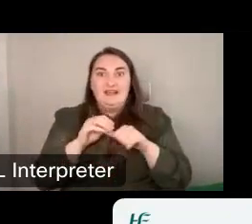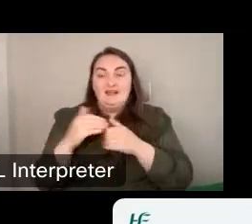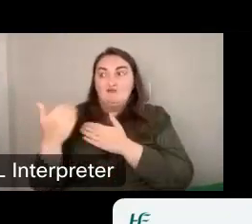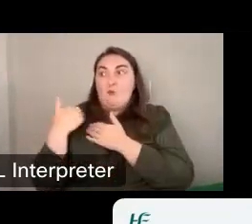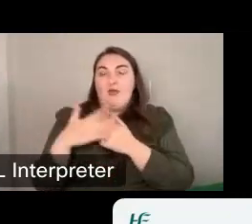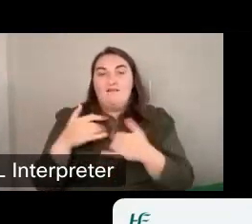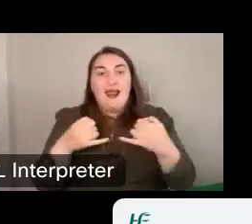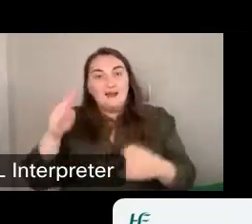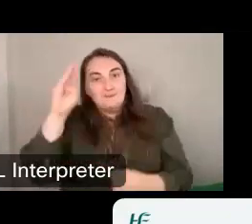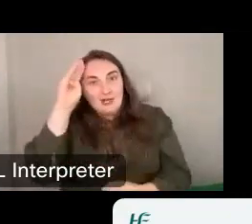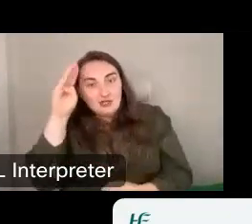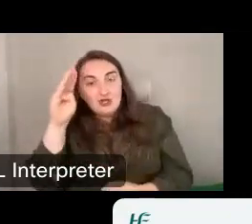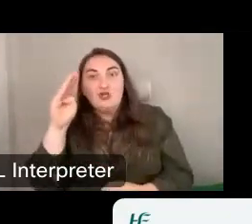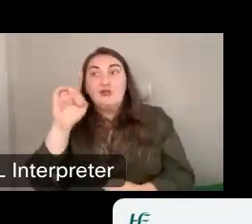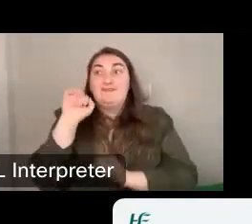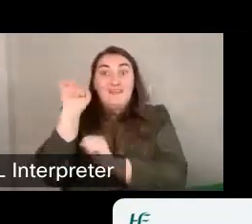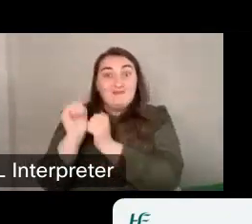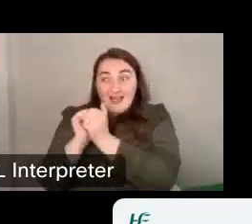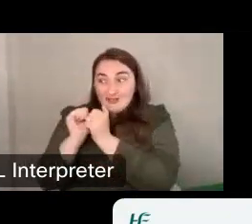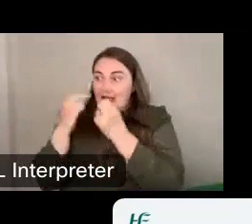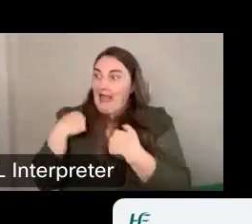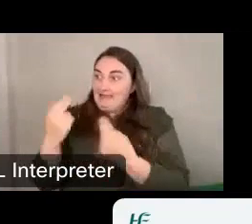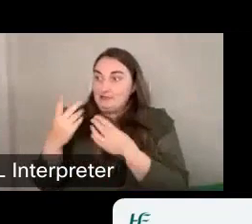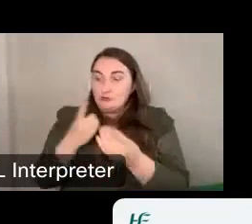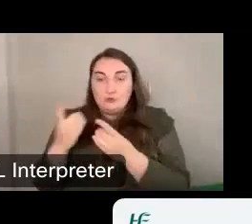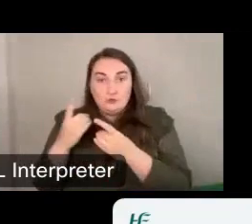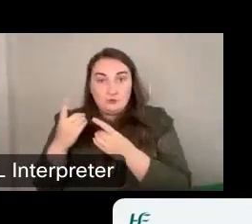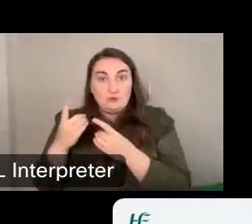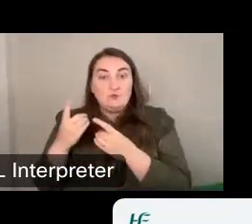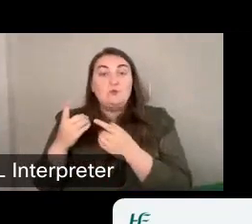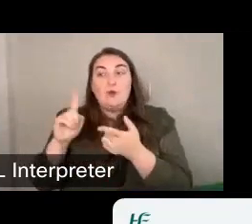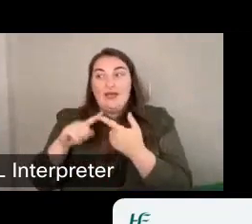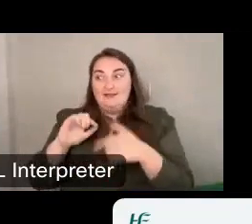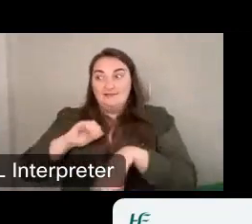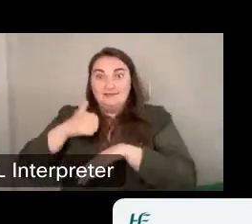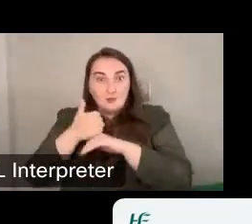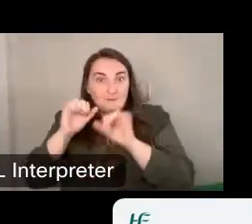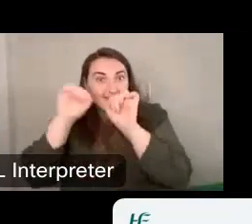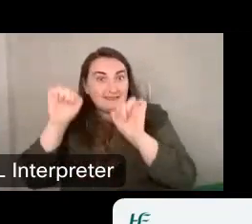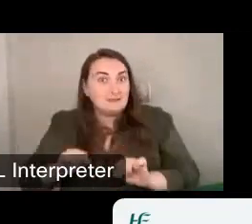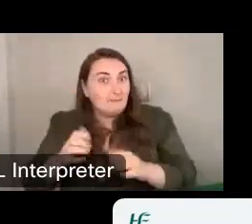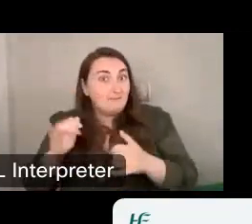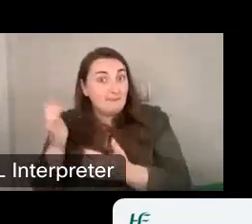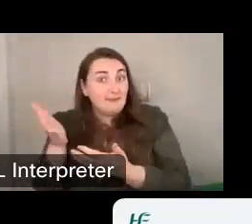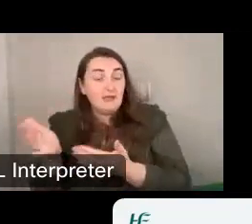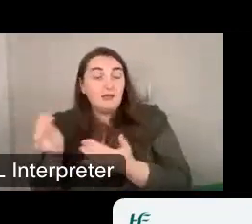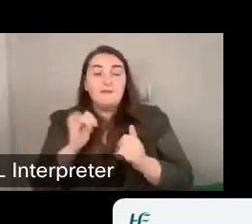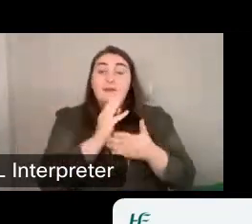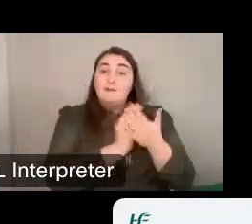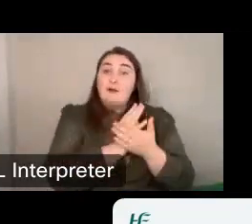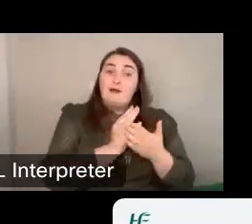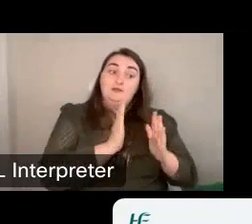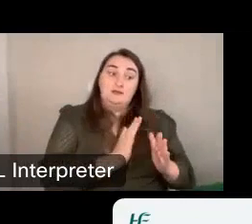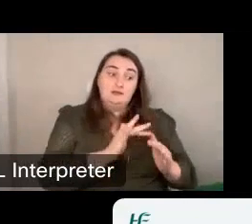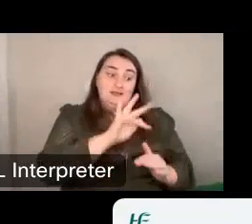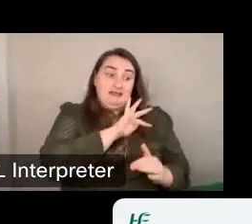manager, and obviously they are actions that they need to take away and put in place. And there may be pieces that are,